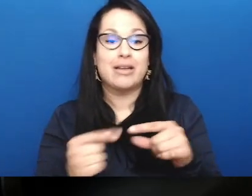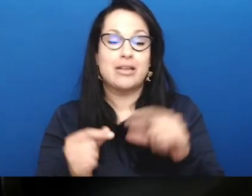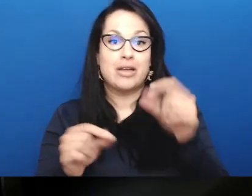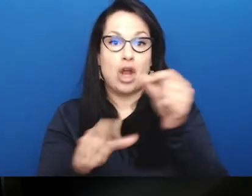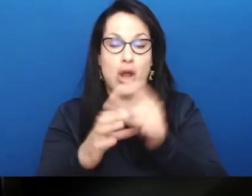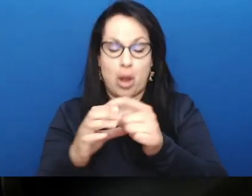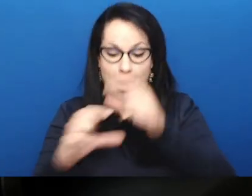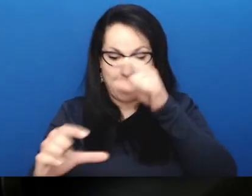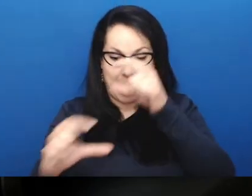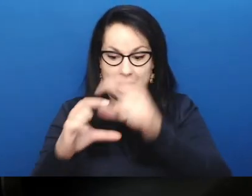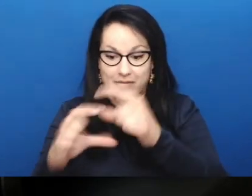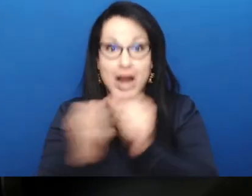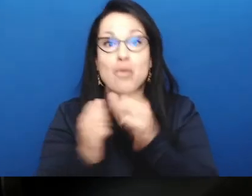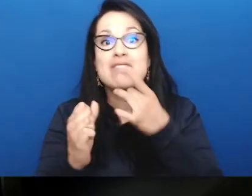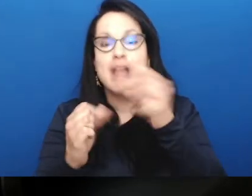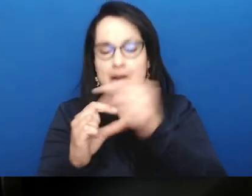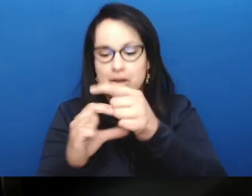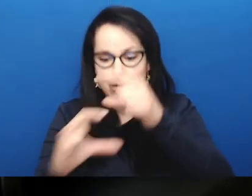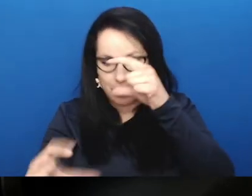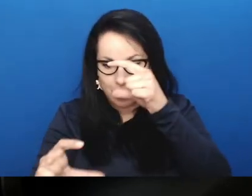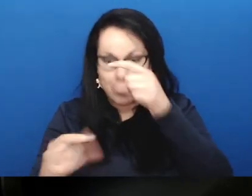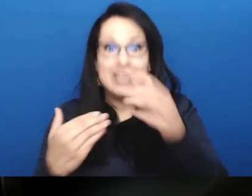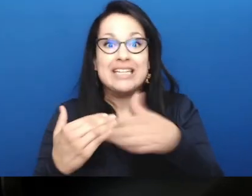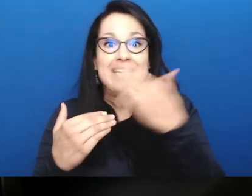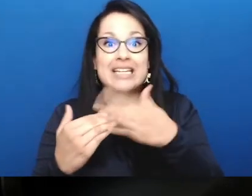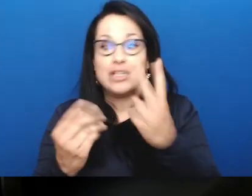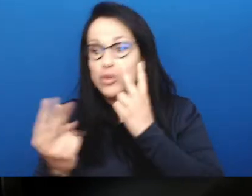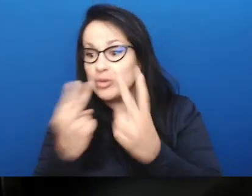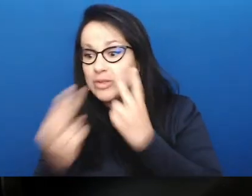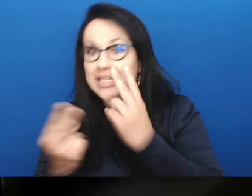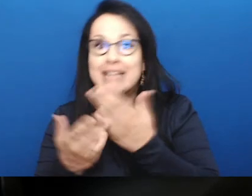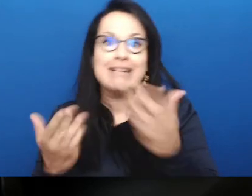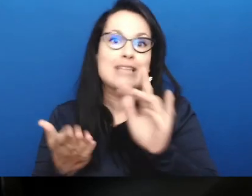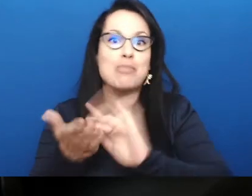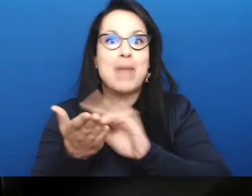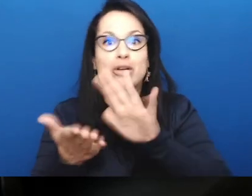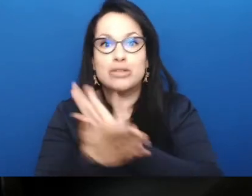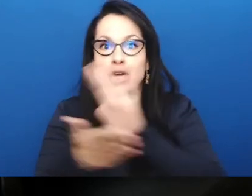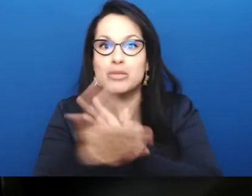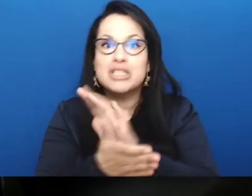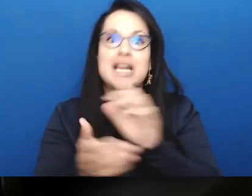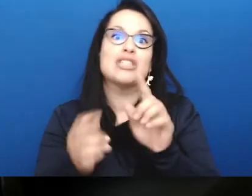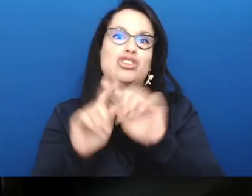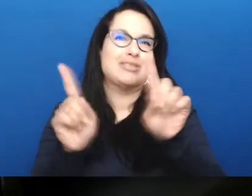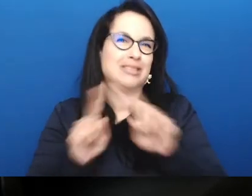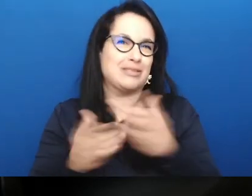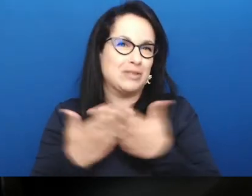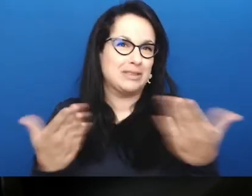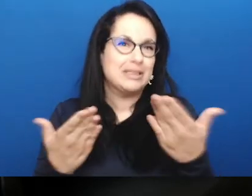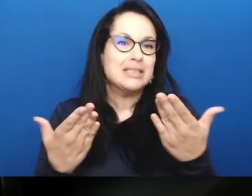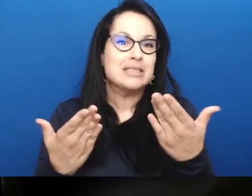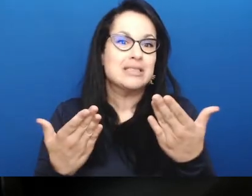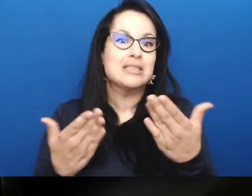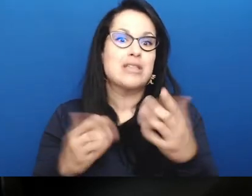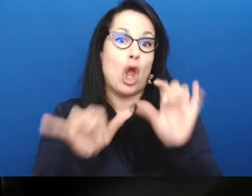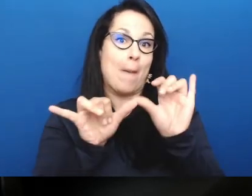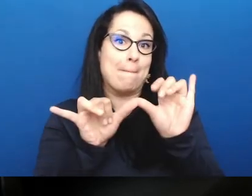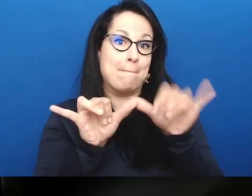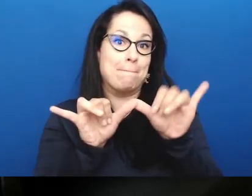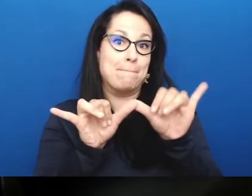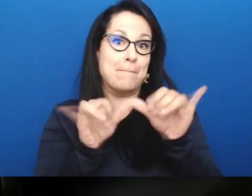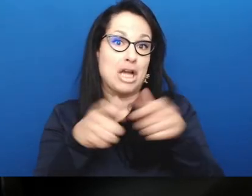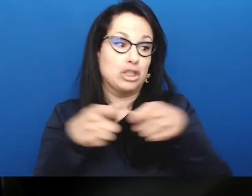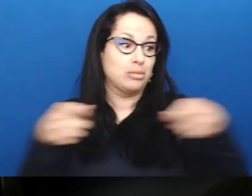for reviewing documentation, medical information, and everyday items. A measuring tape allows for easy measurements